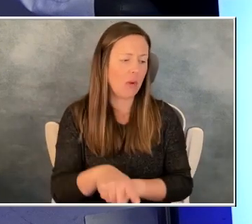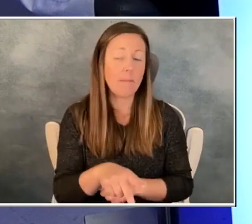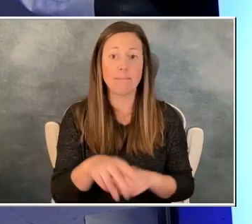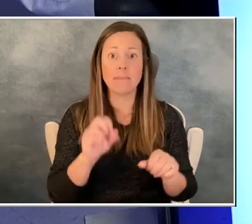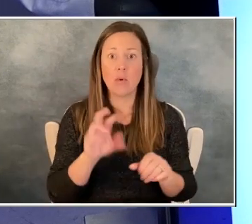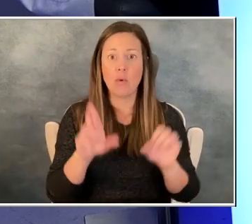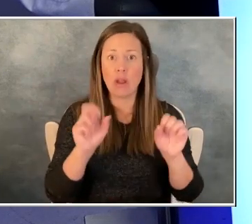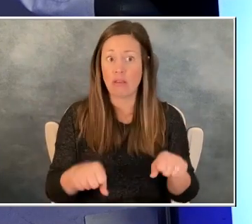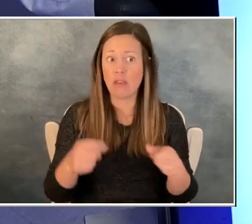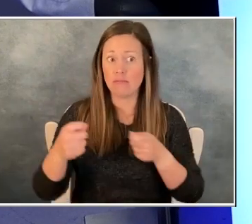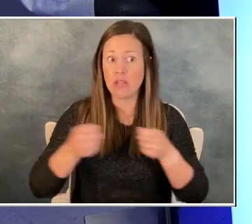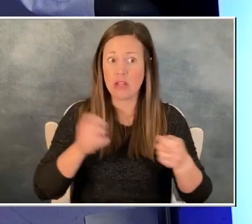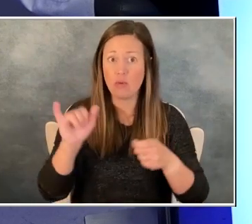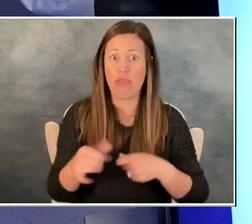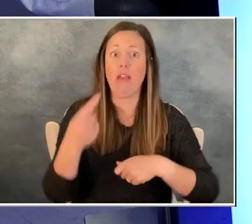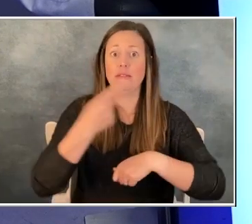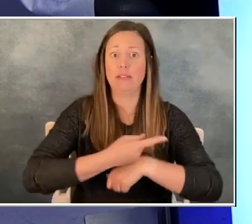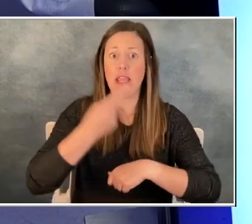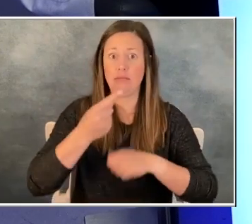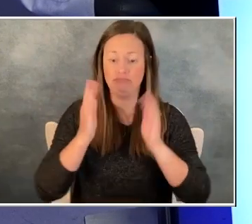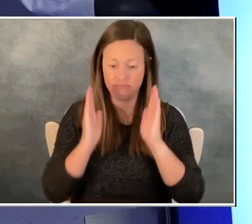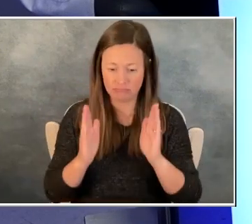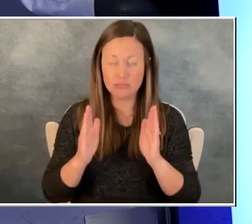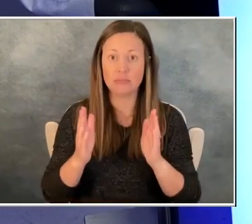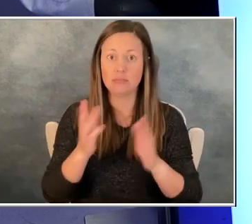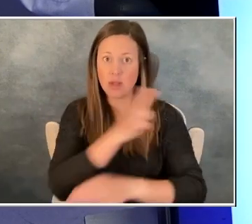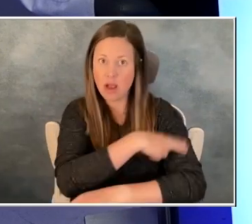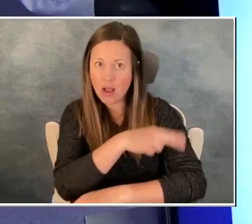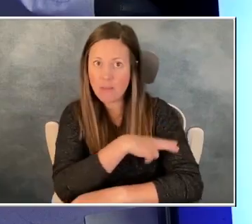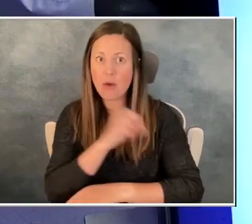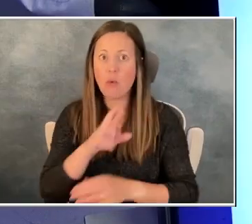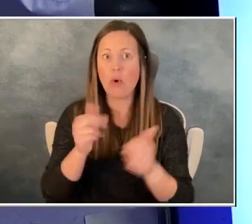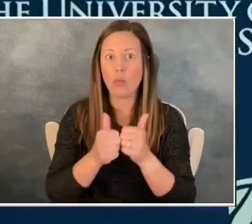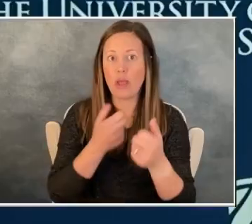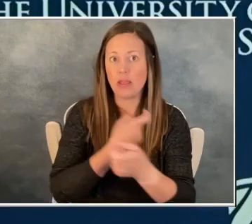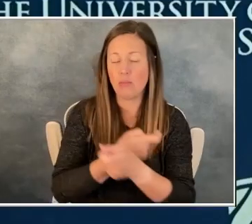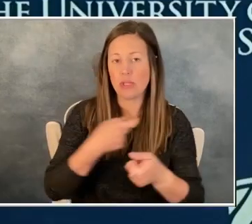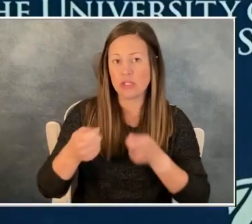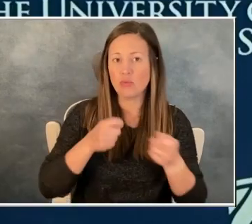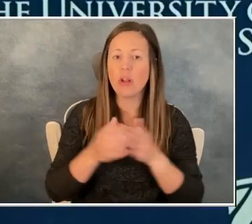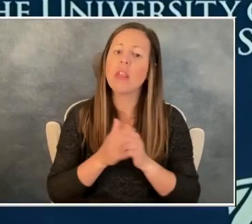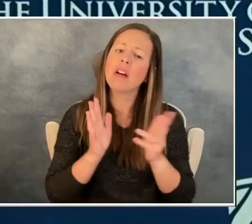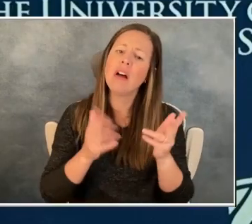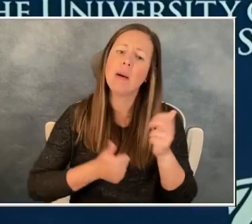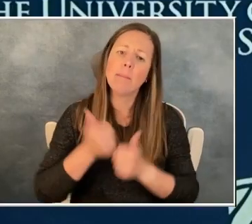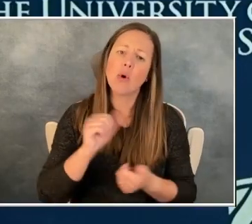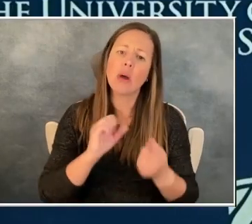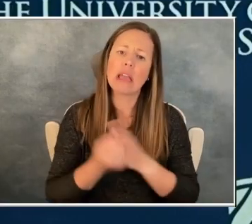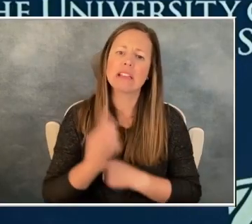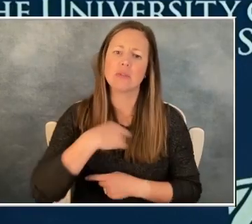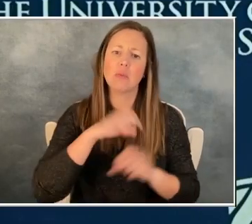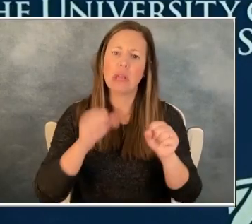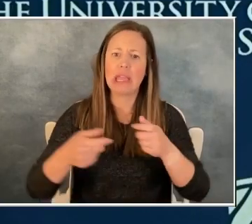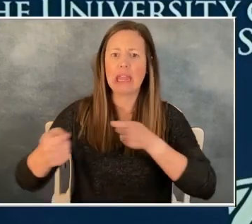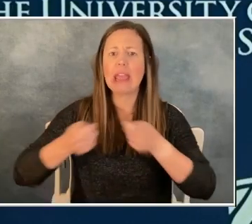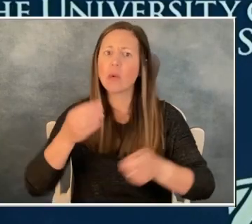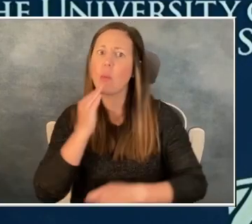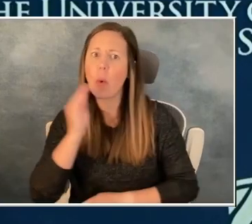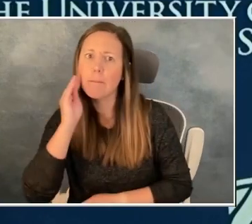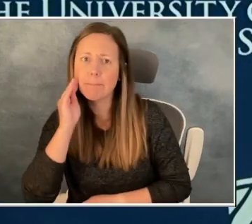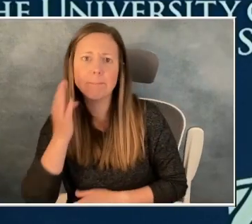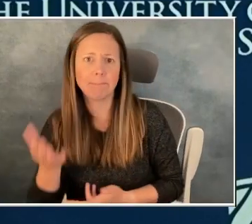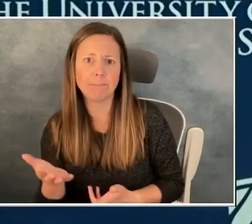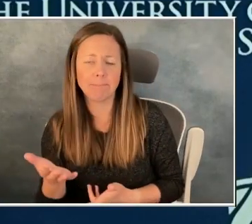day of in the hospital or with poison control? Oh, I would say a majority of the cases we're able to handle at home with our experience,